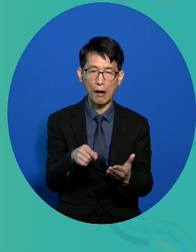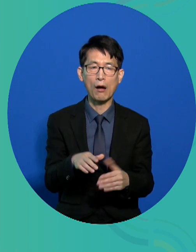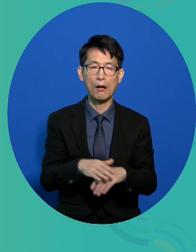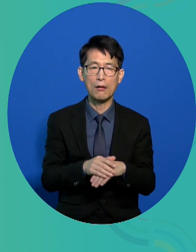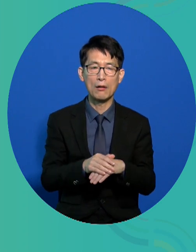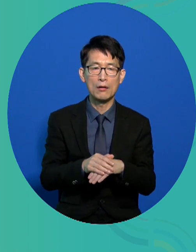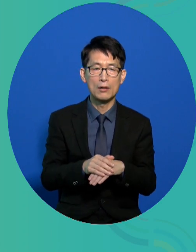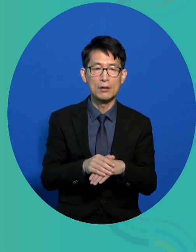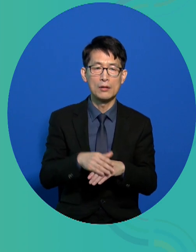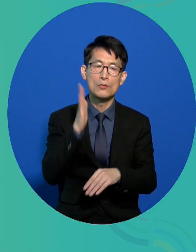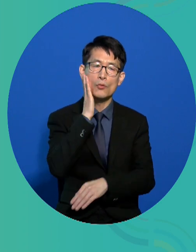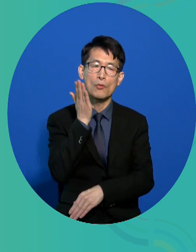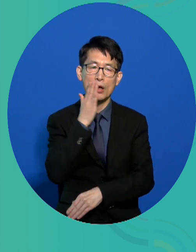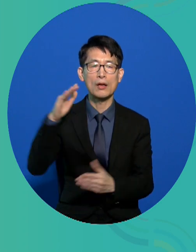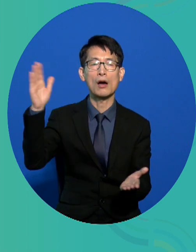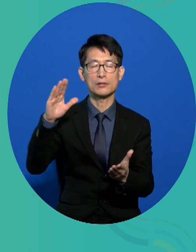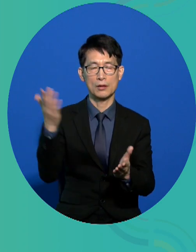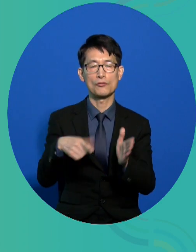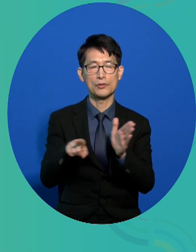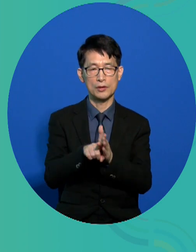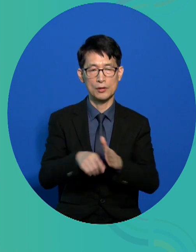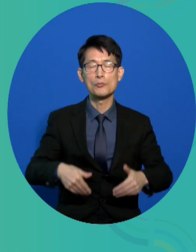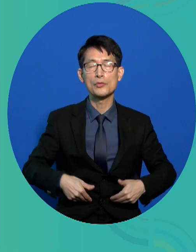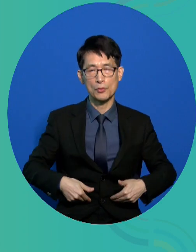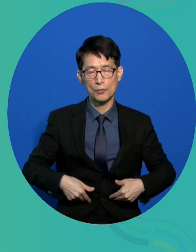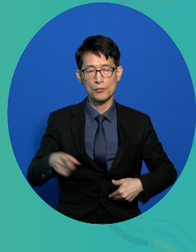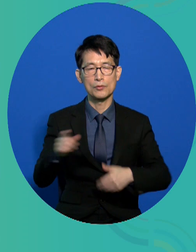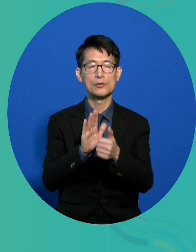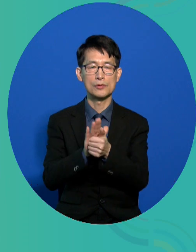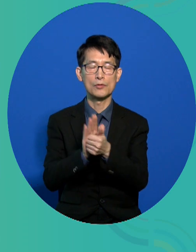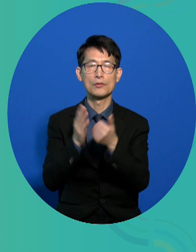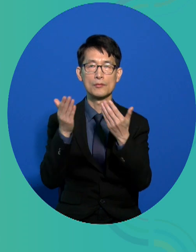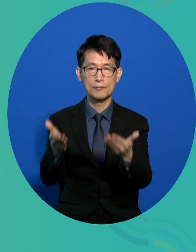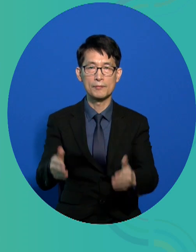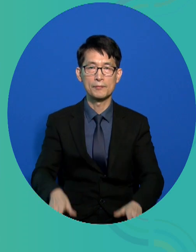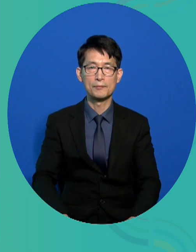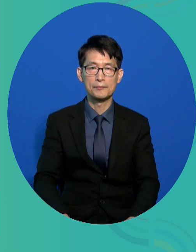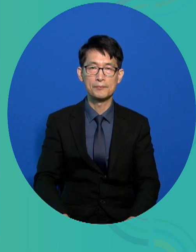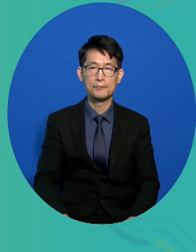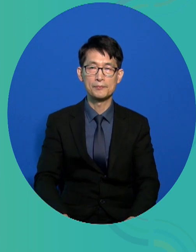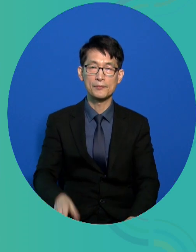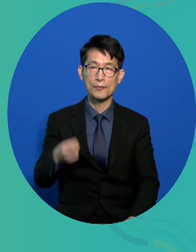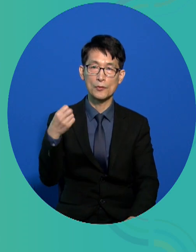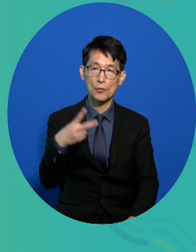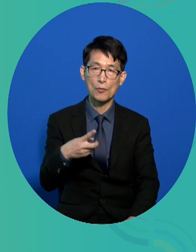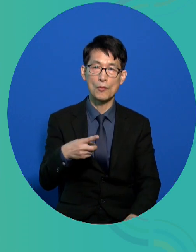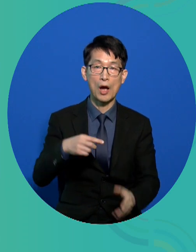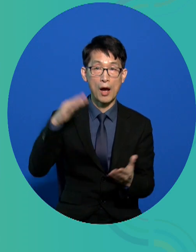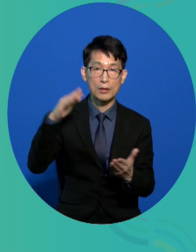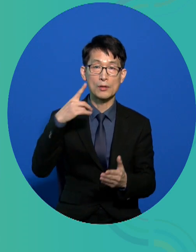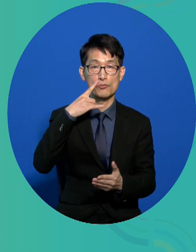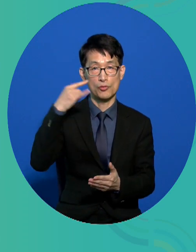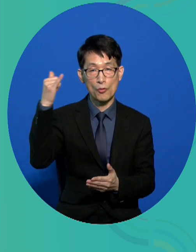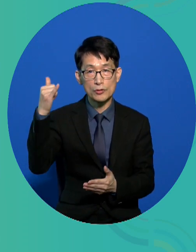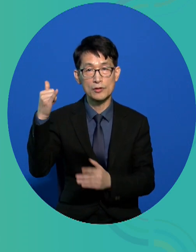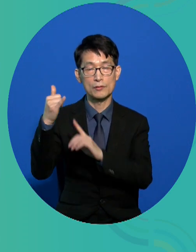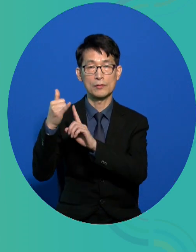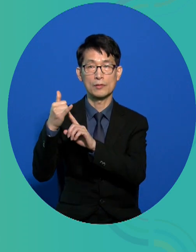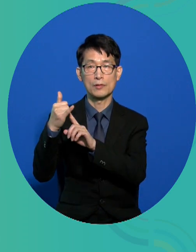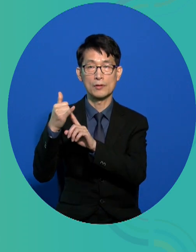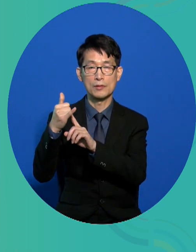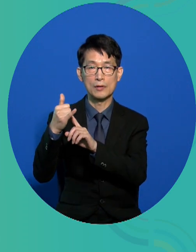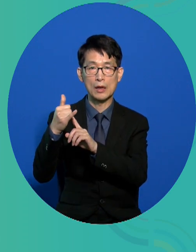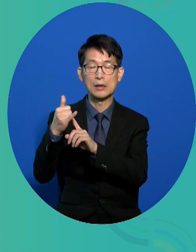Education Act, it is stipulated that students with hearing impairment should be receiving this support. But for